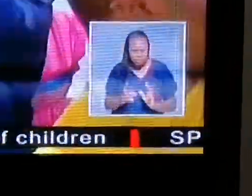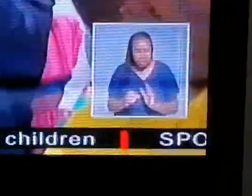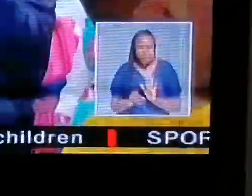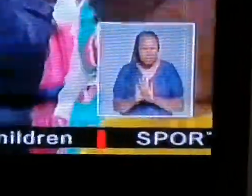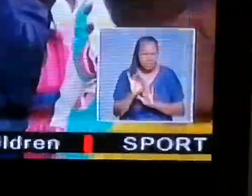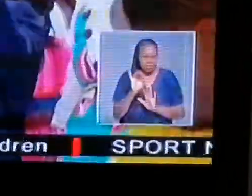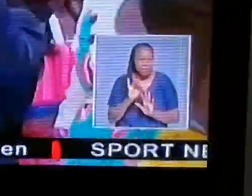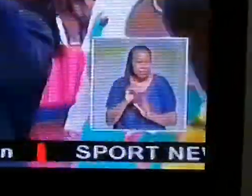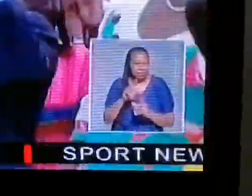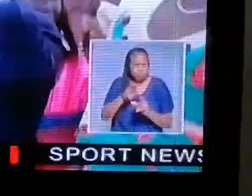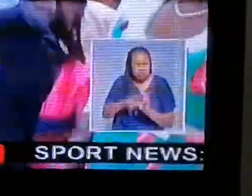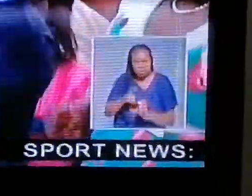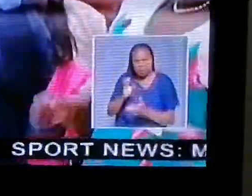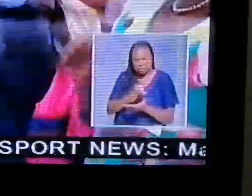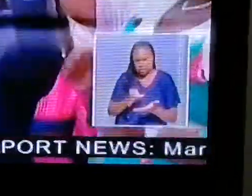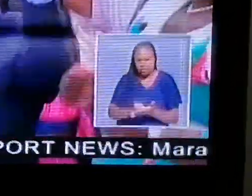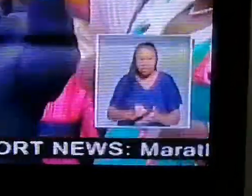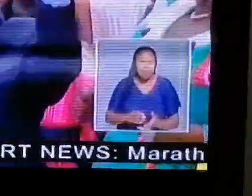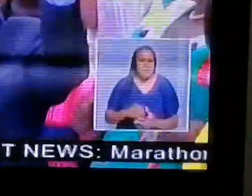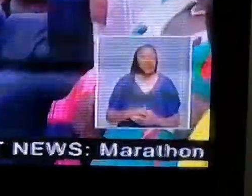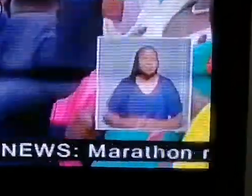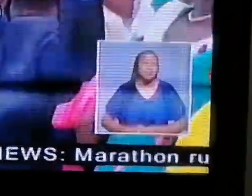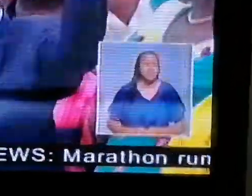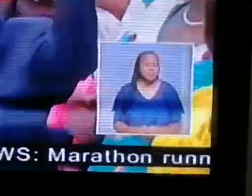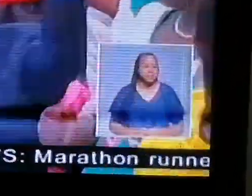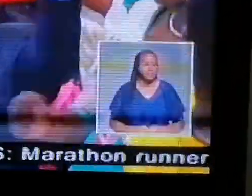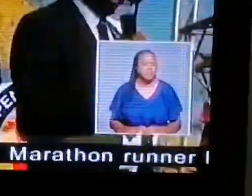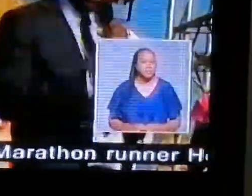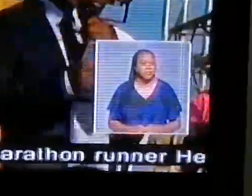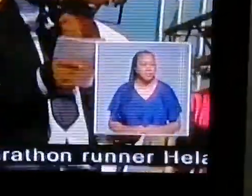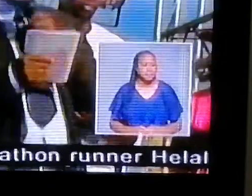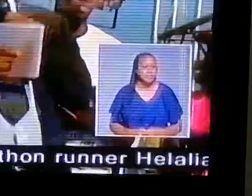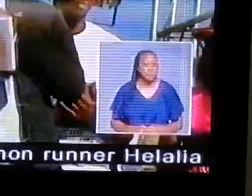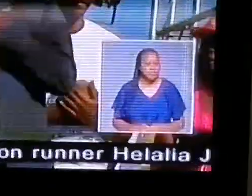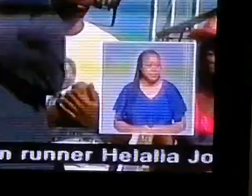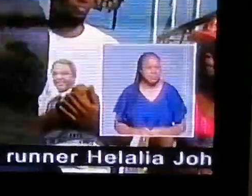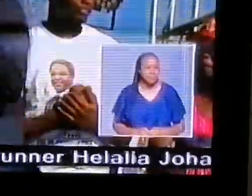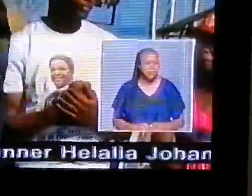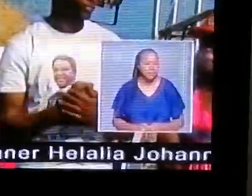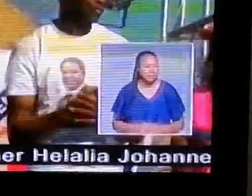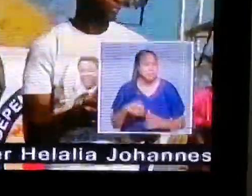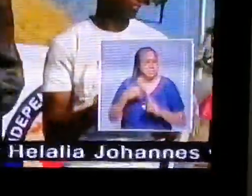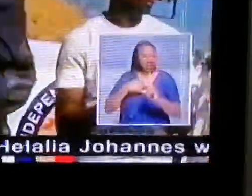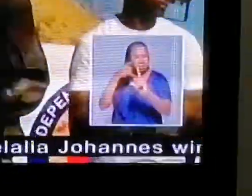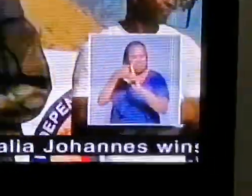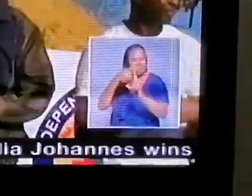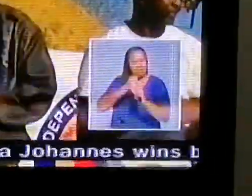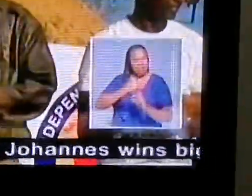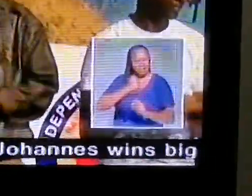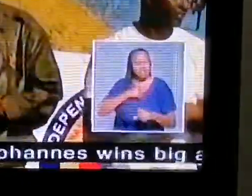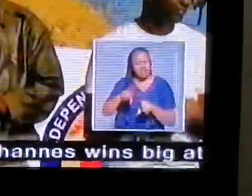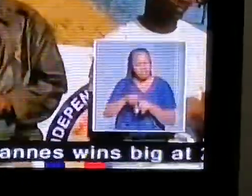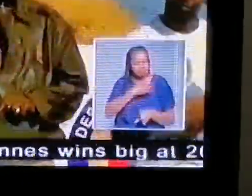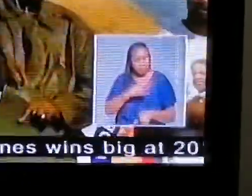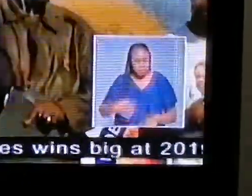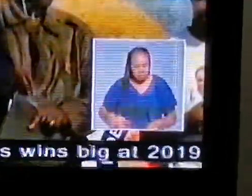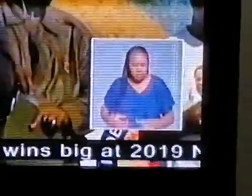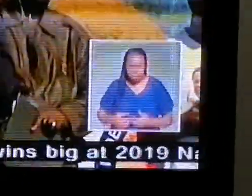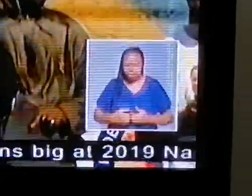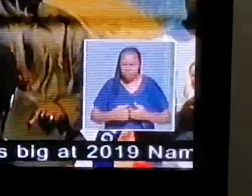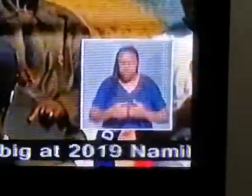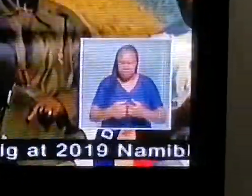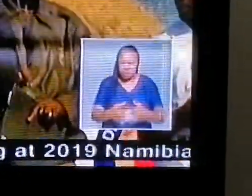on merit regardless of their political attachment. My intention as president is to put us on the right path